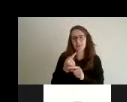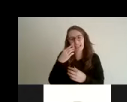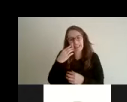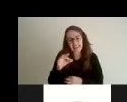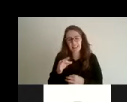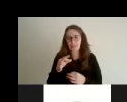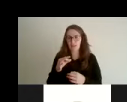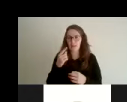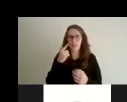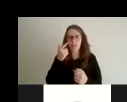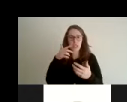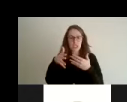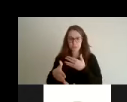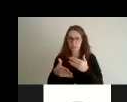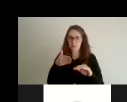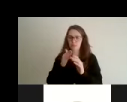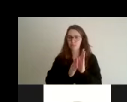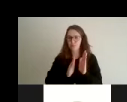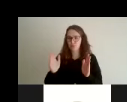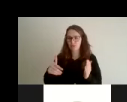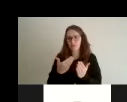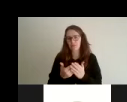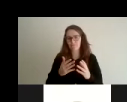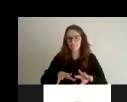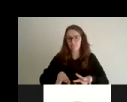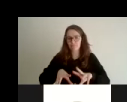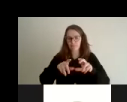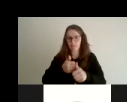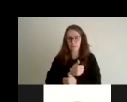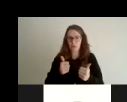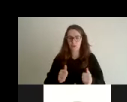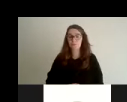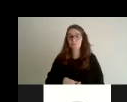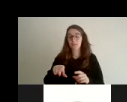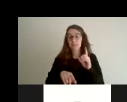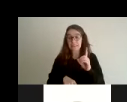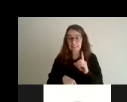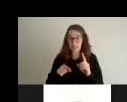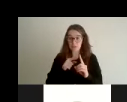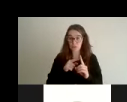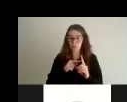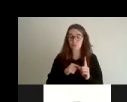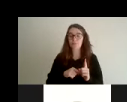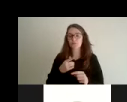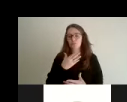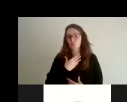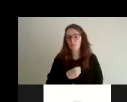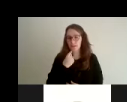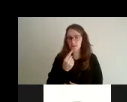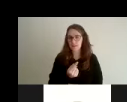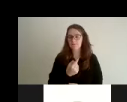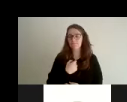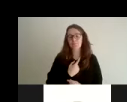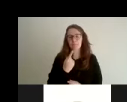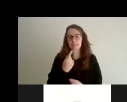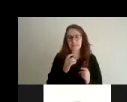and it's important to have transparent processes. And the 6th, I would like to say, we have to stop